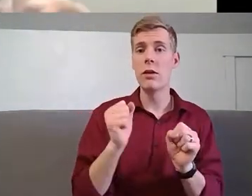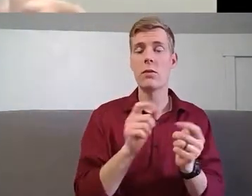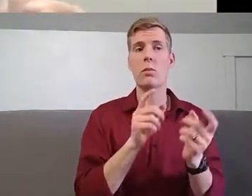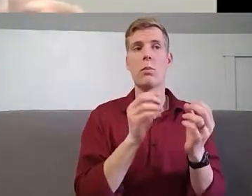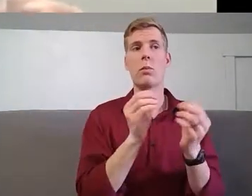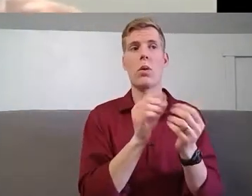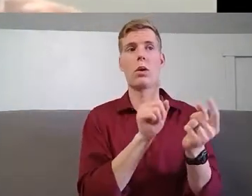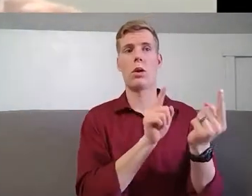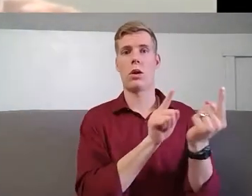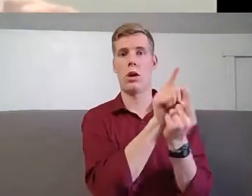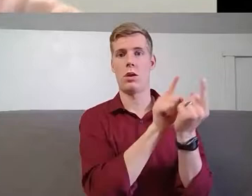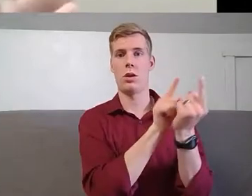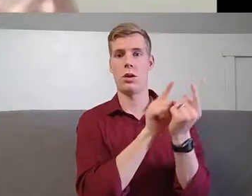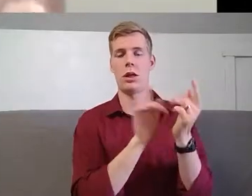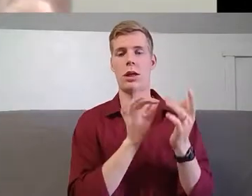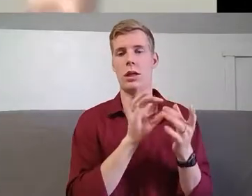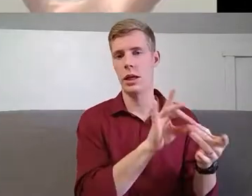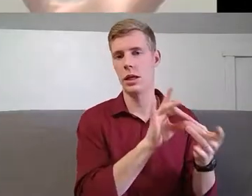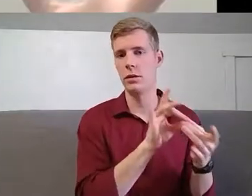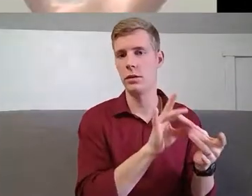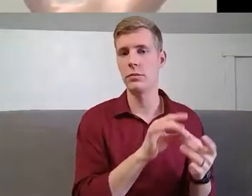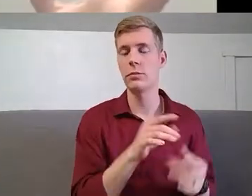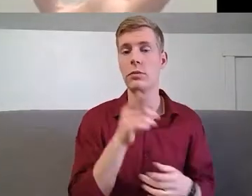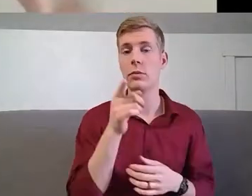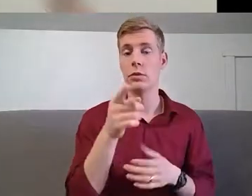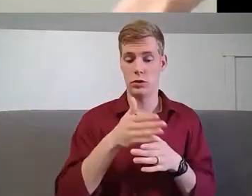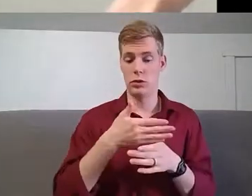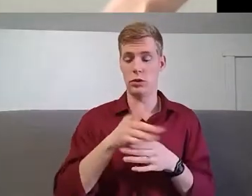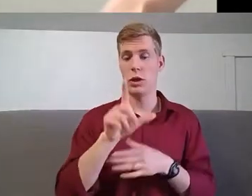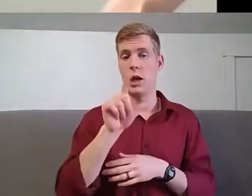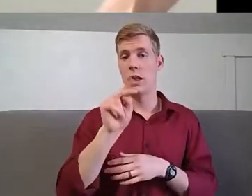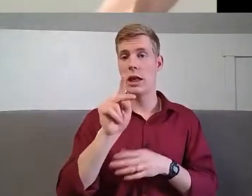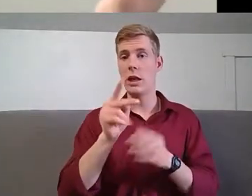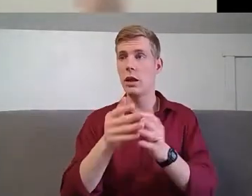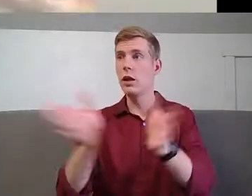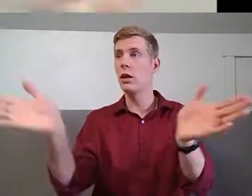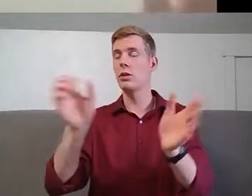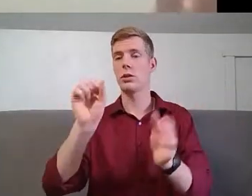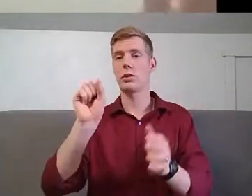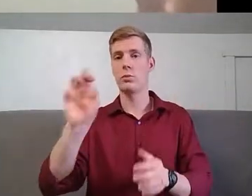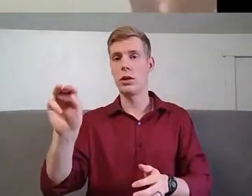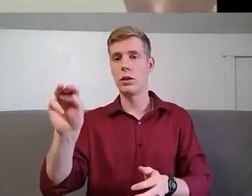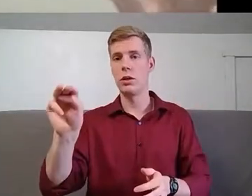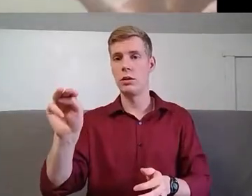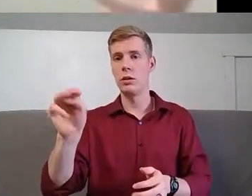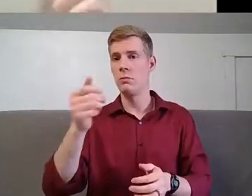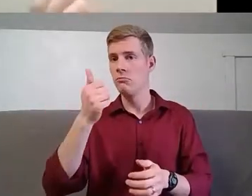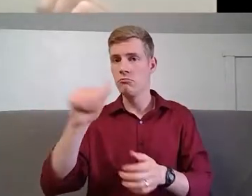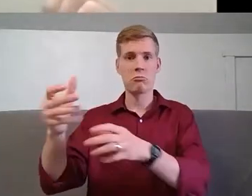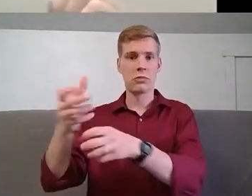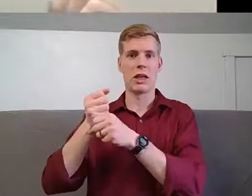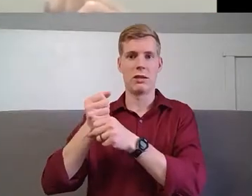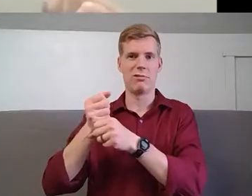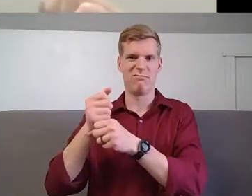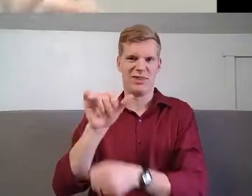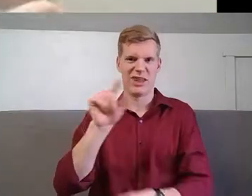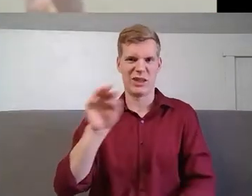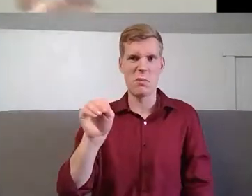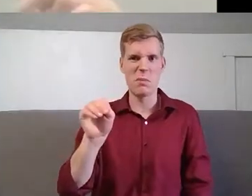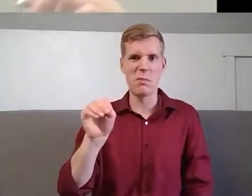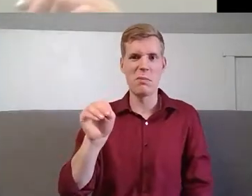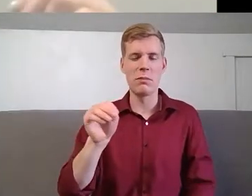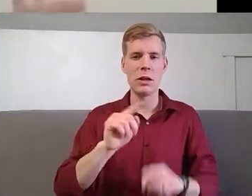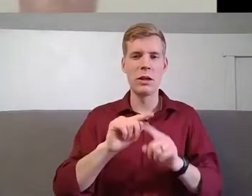one-to-one connection. So if you're sharing the link with it out there on social media, then anyone can get it. That's just like our Zoom